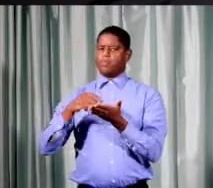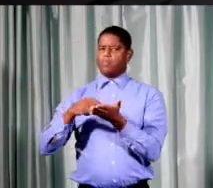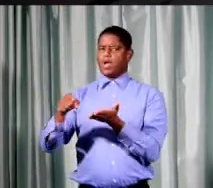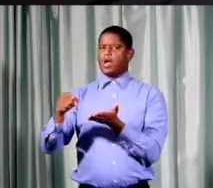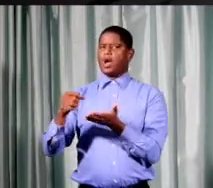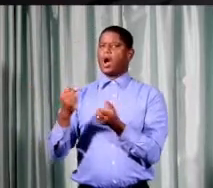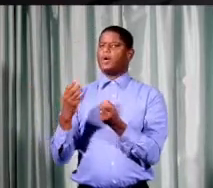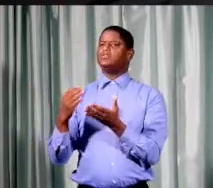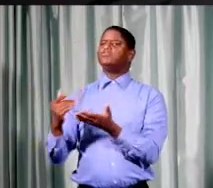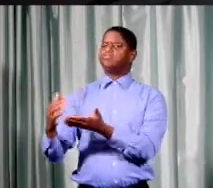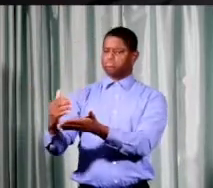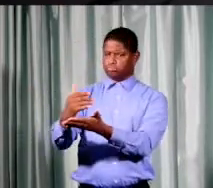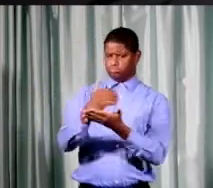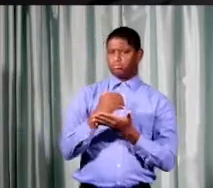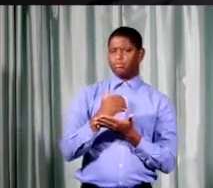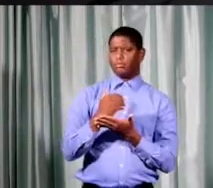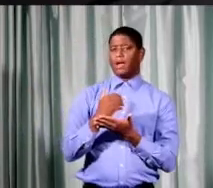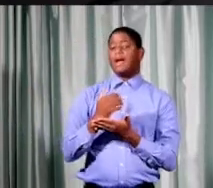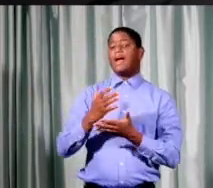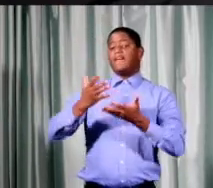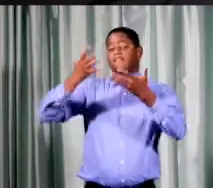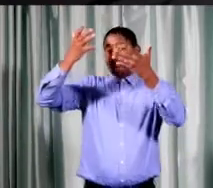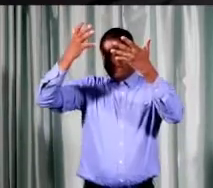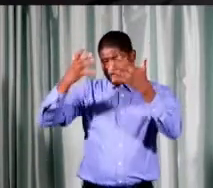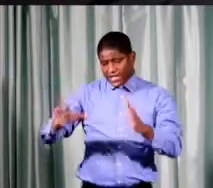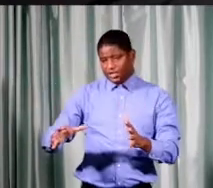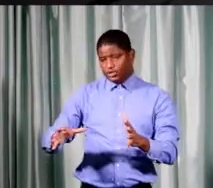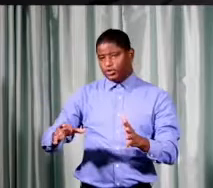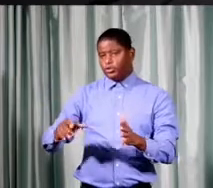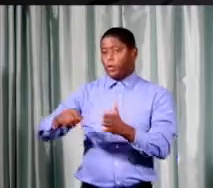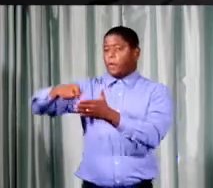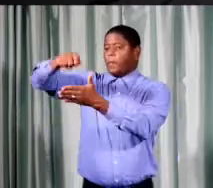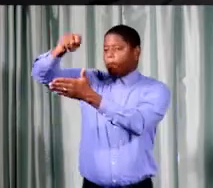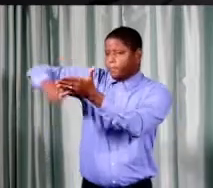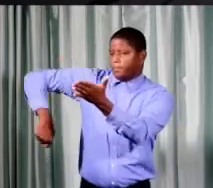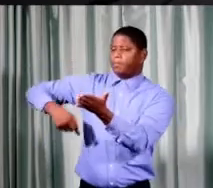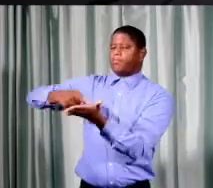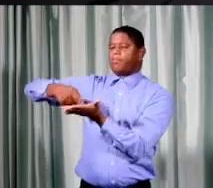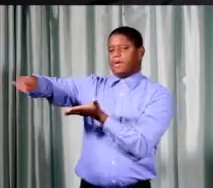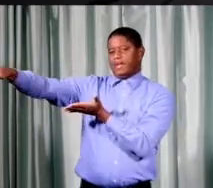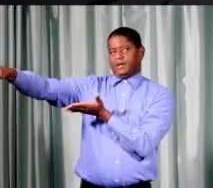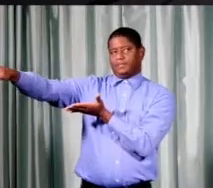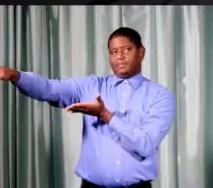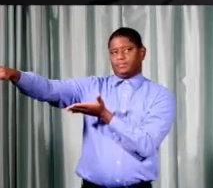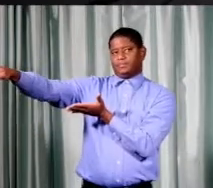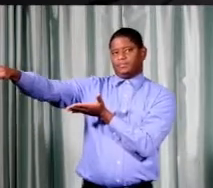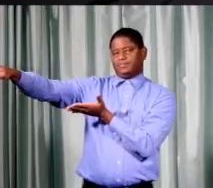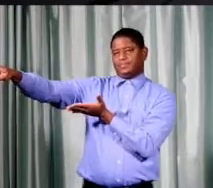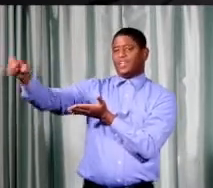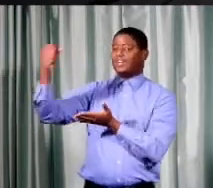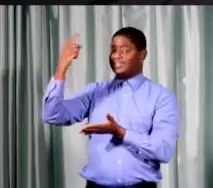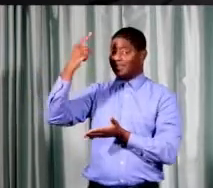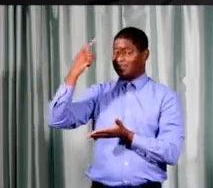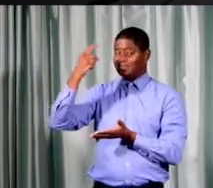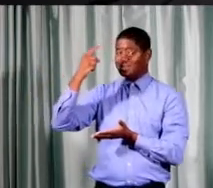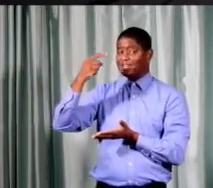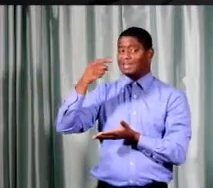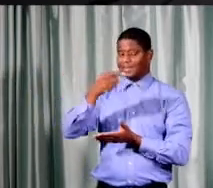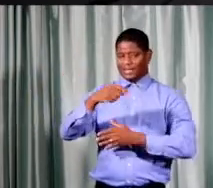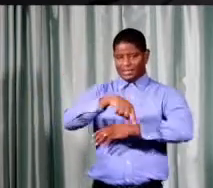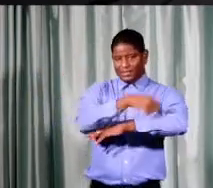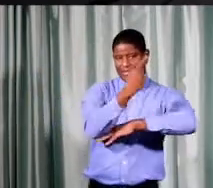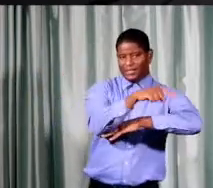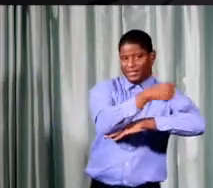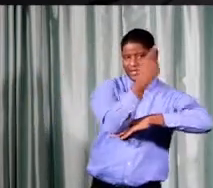We okay? So, revenue in accounting is very different from cash because